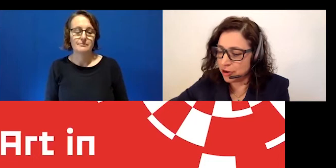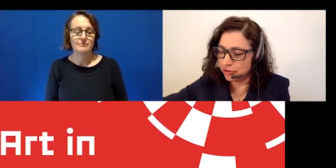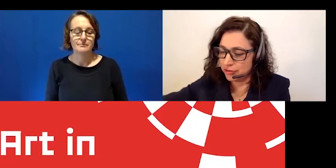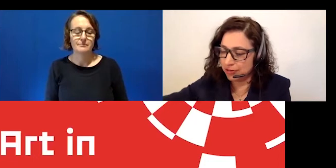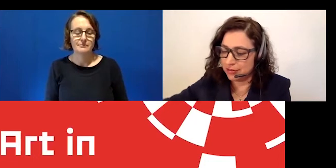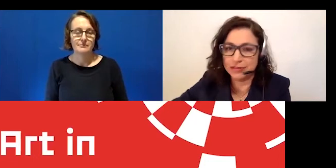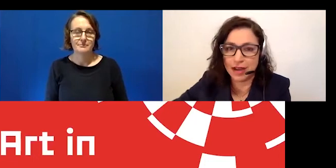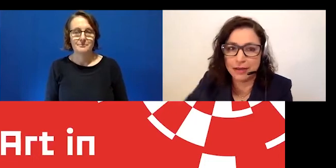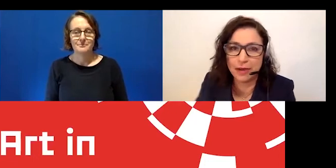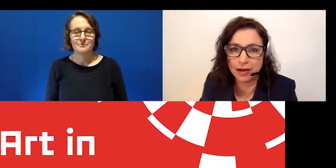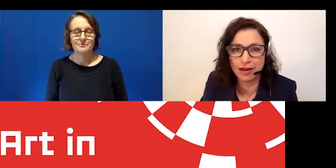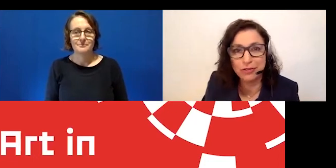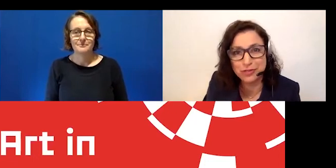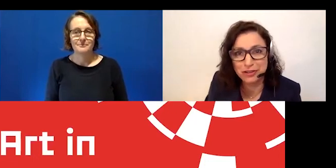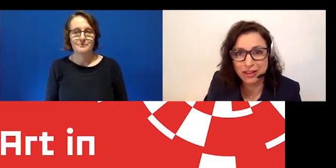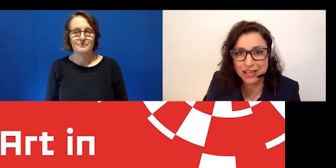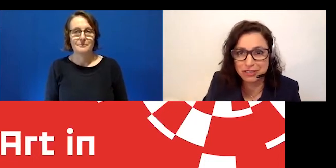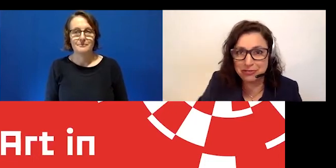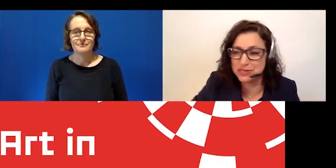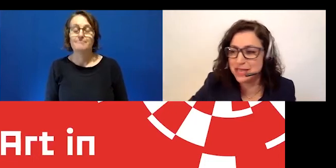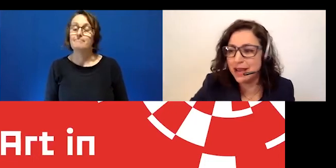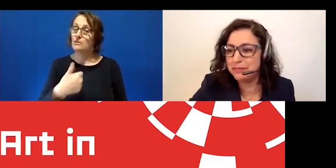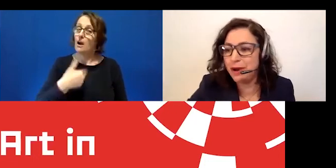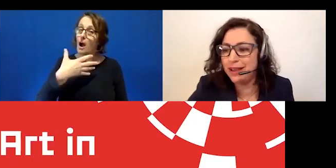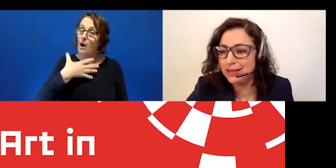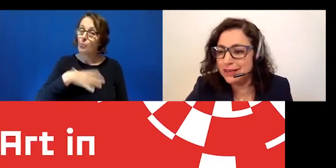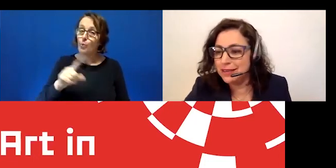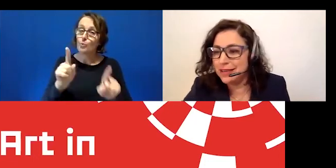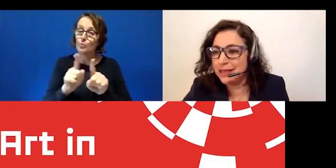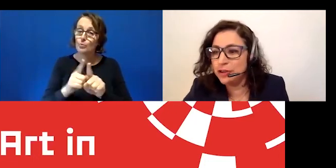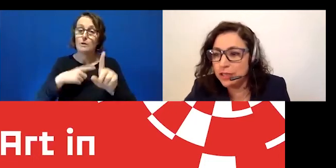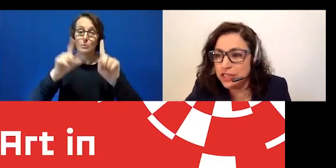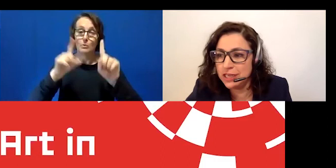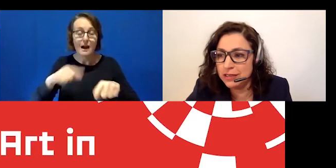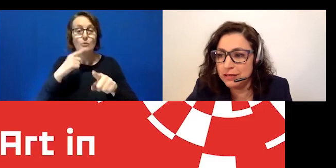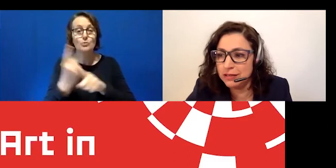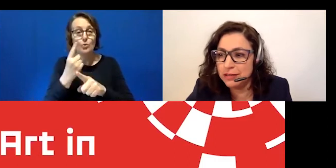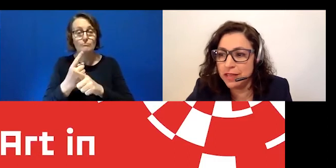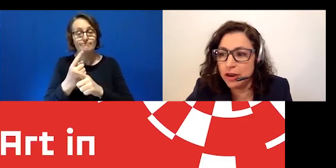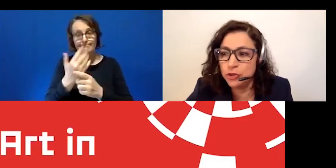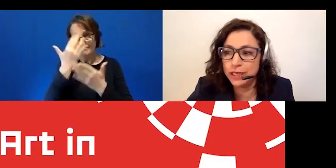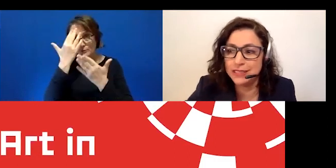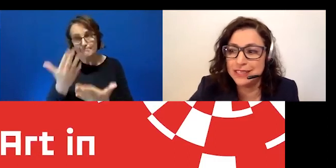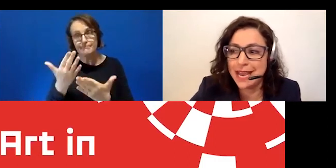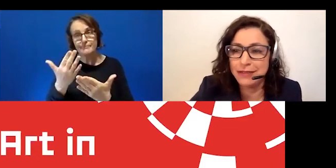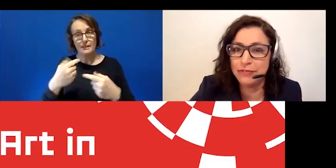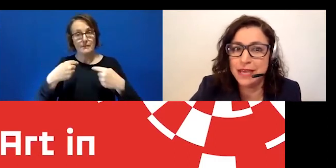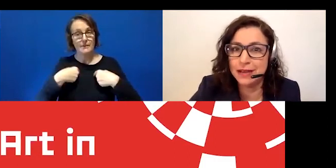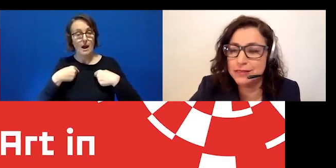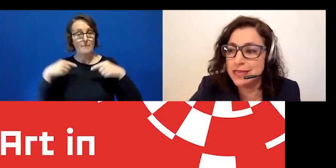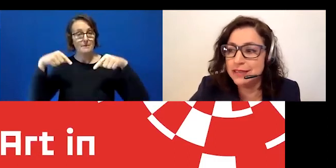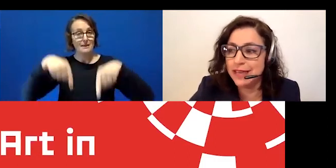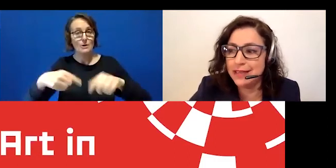So I'd also like to start by acknowledging that I'm joining today from